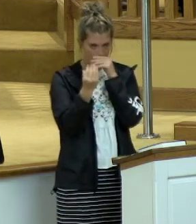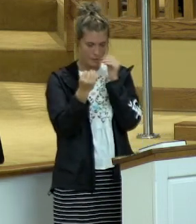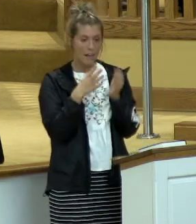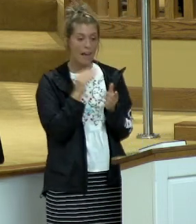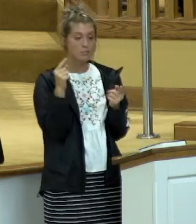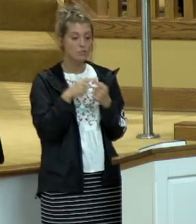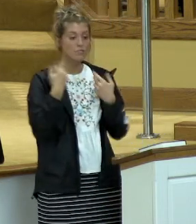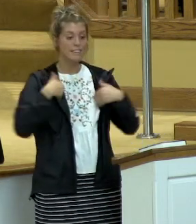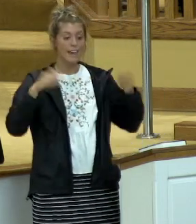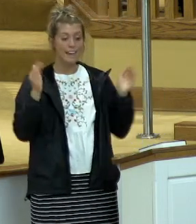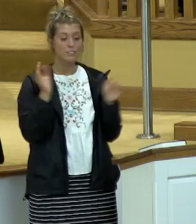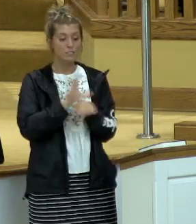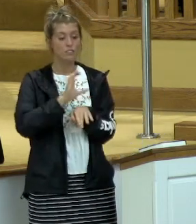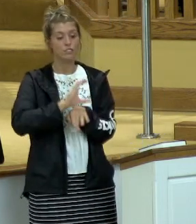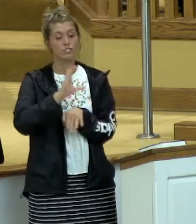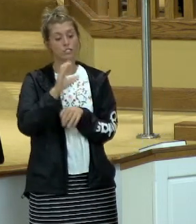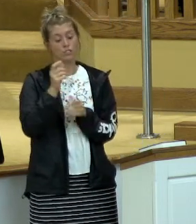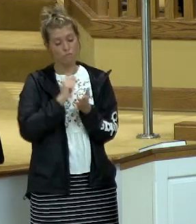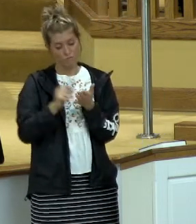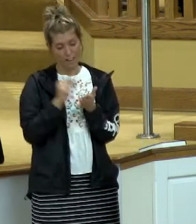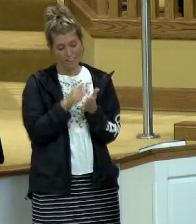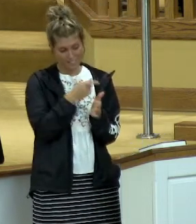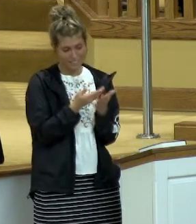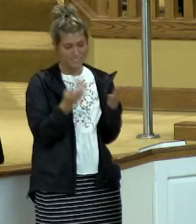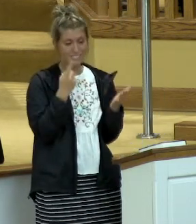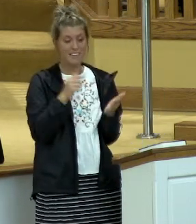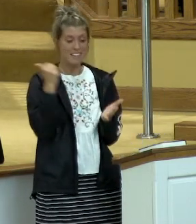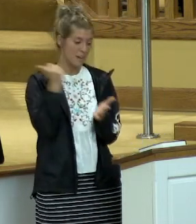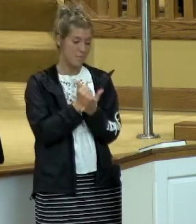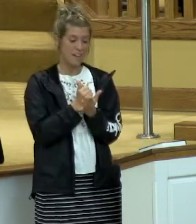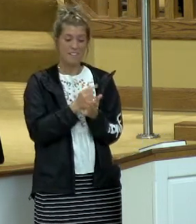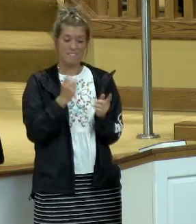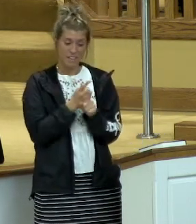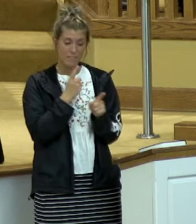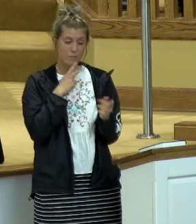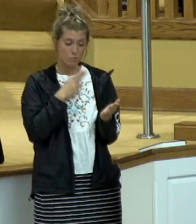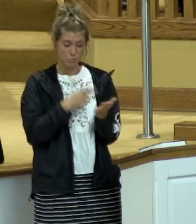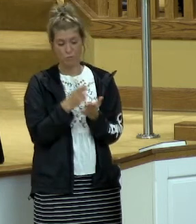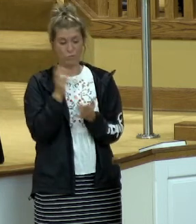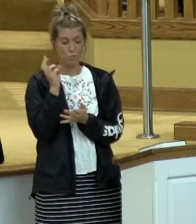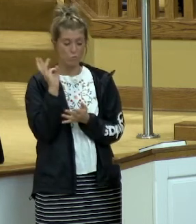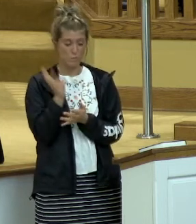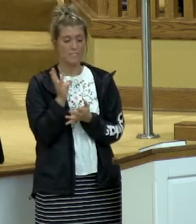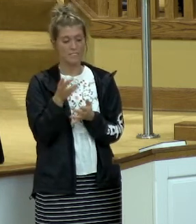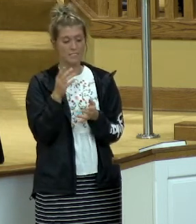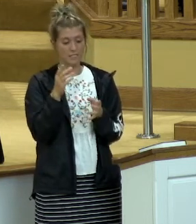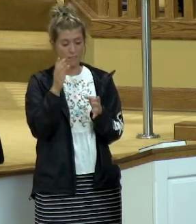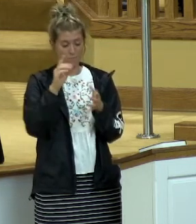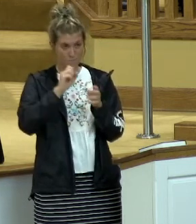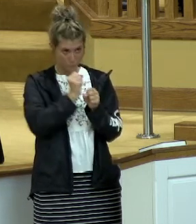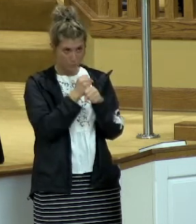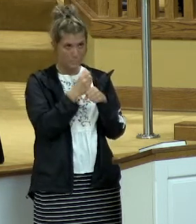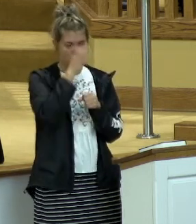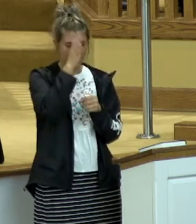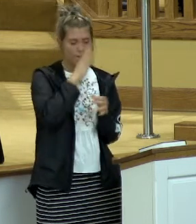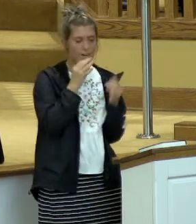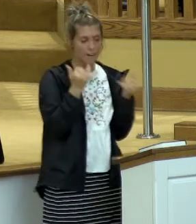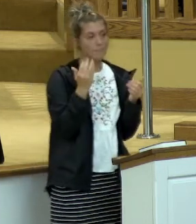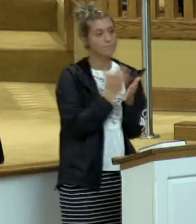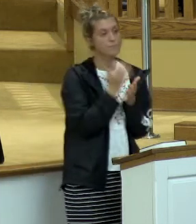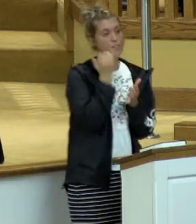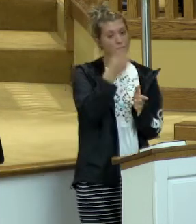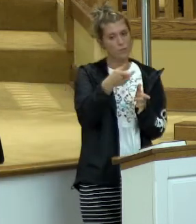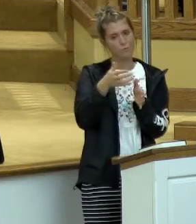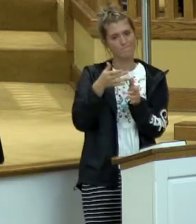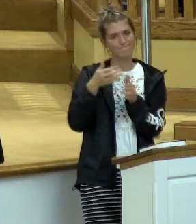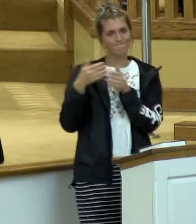quickly. And unto the angel of the church of the Laodiceans write, these things saith the Amen, the faithful and true witness, the beginning of the creation of God. Now, stop. If